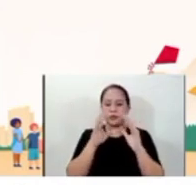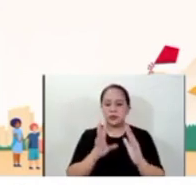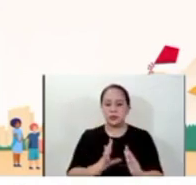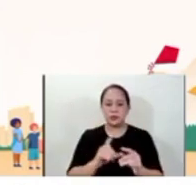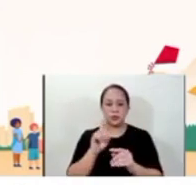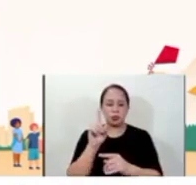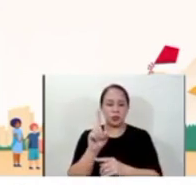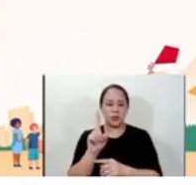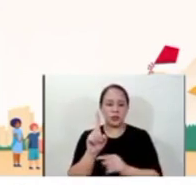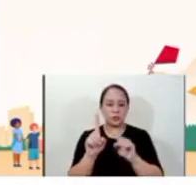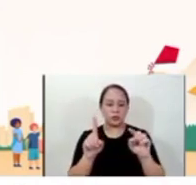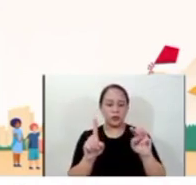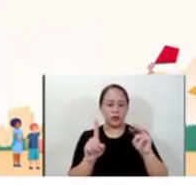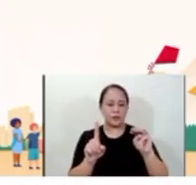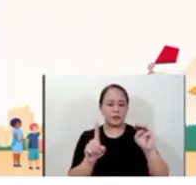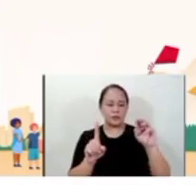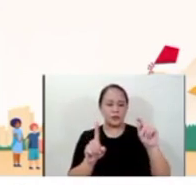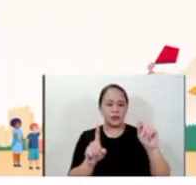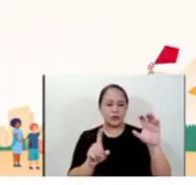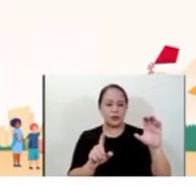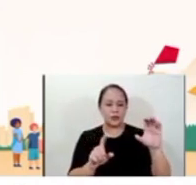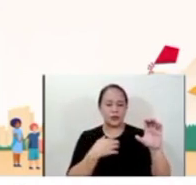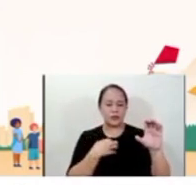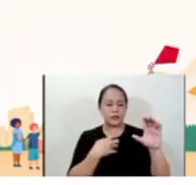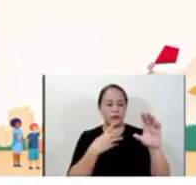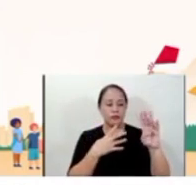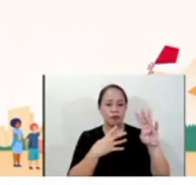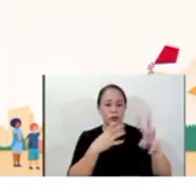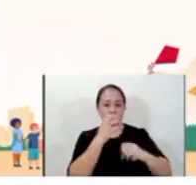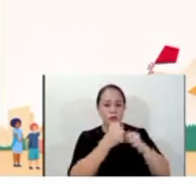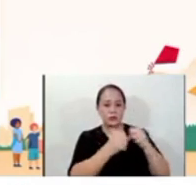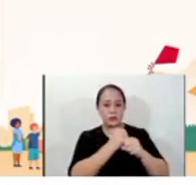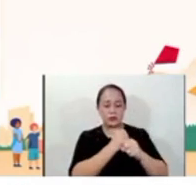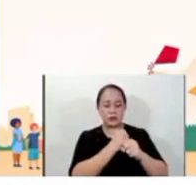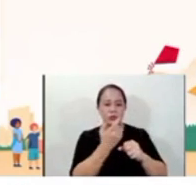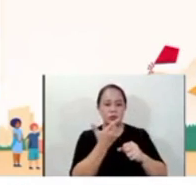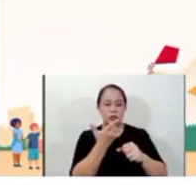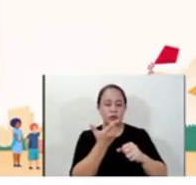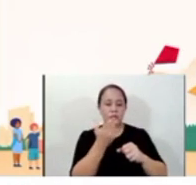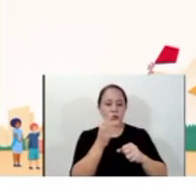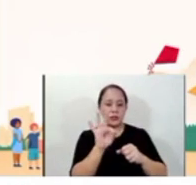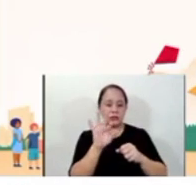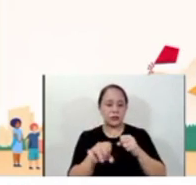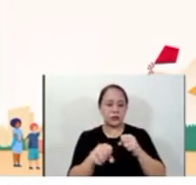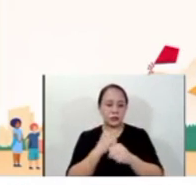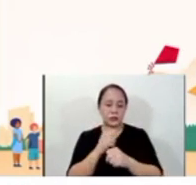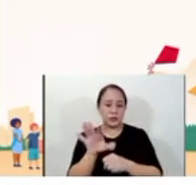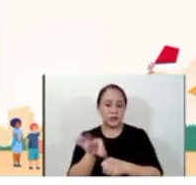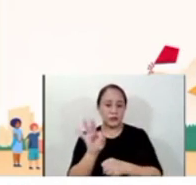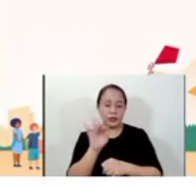to MT3 range from 4 years to 29 years. Another relevant finding